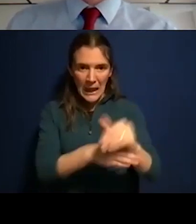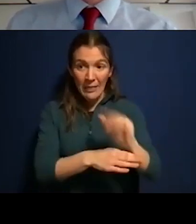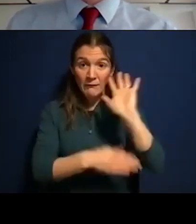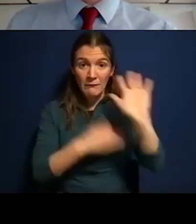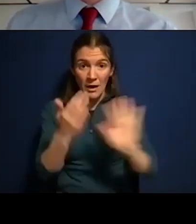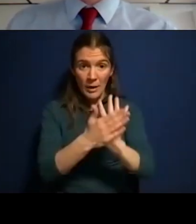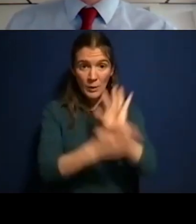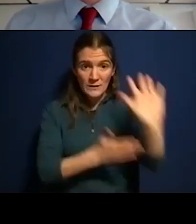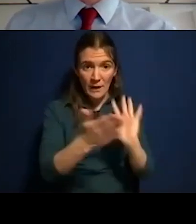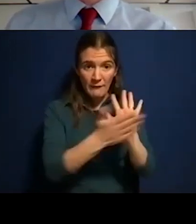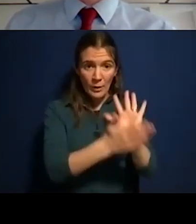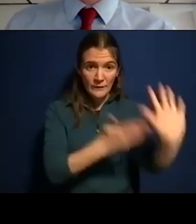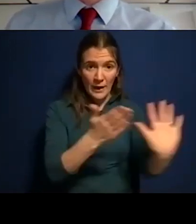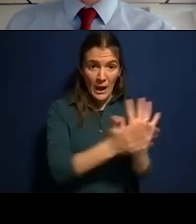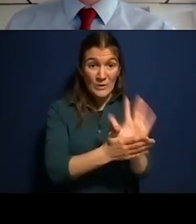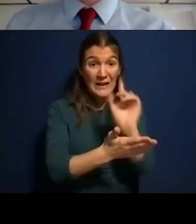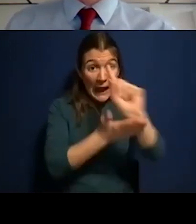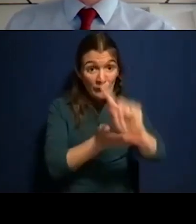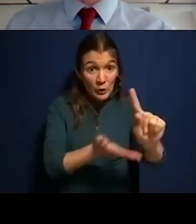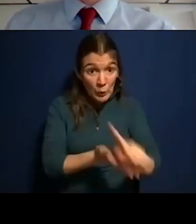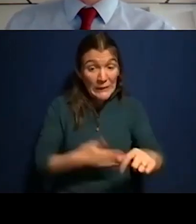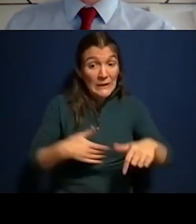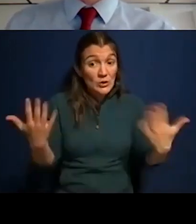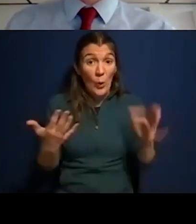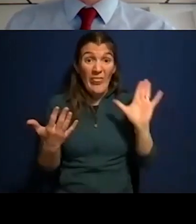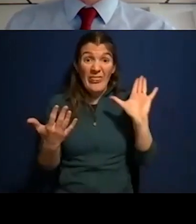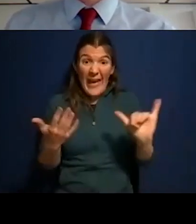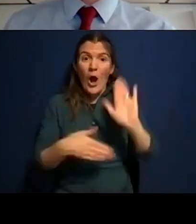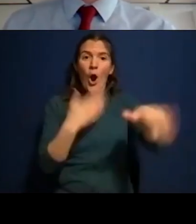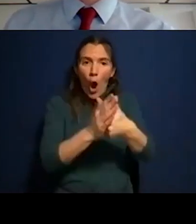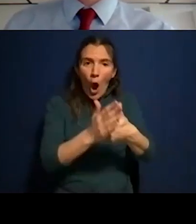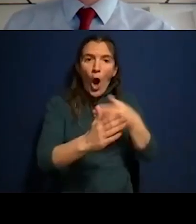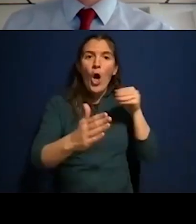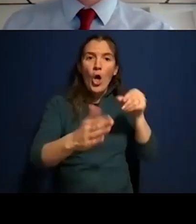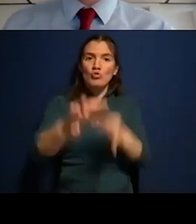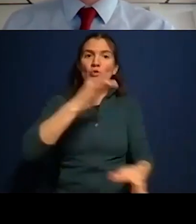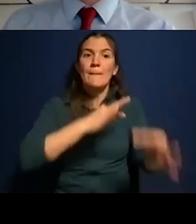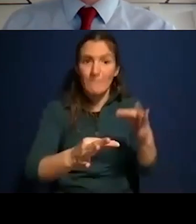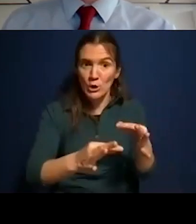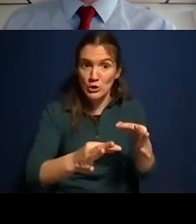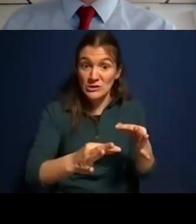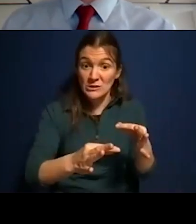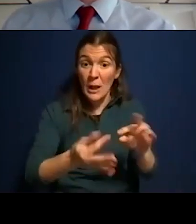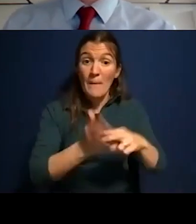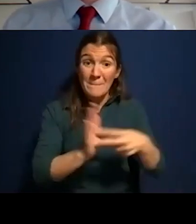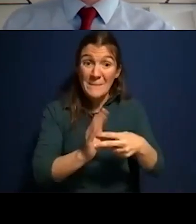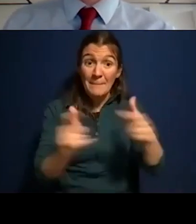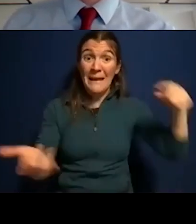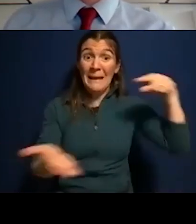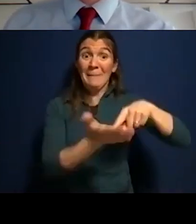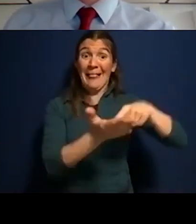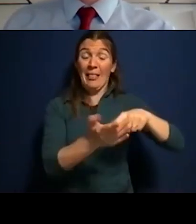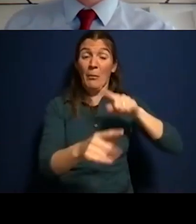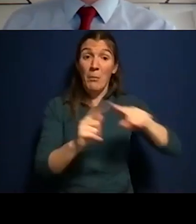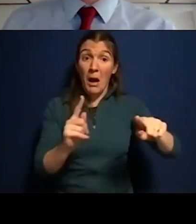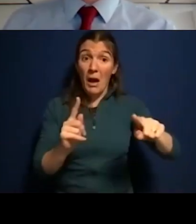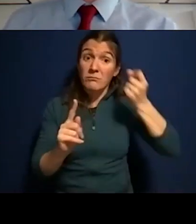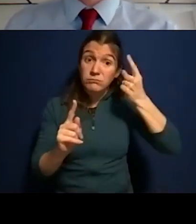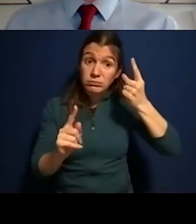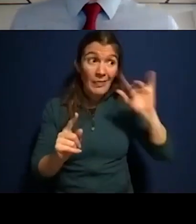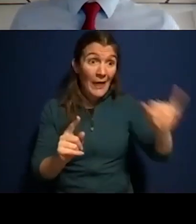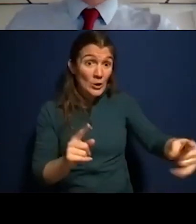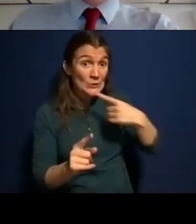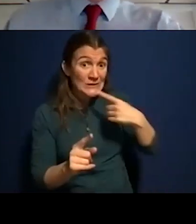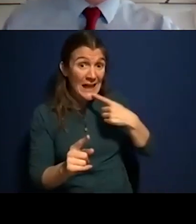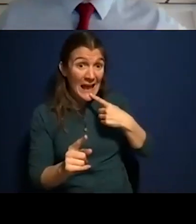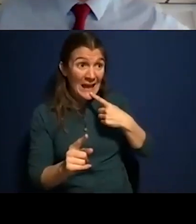And under those circumstances, all of that would be reimbursable, which would lead to a bigger bill, but for the reason that the